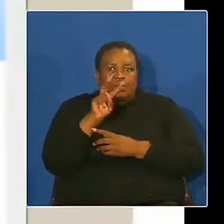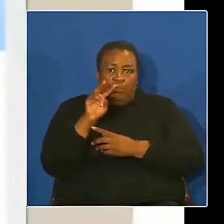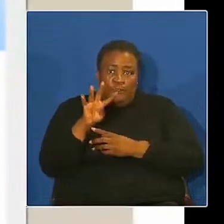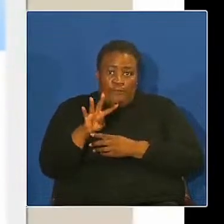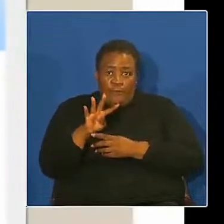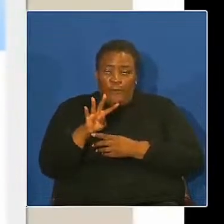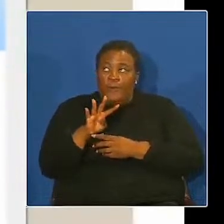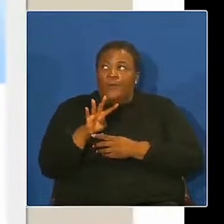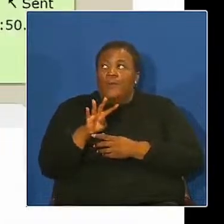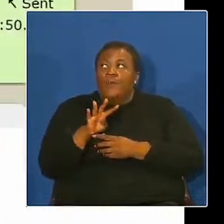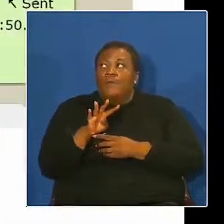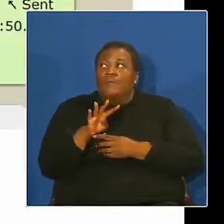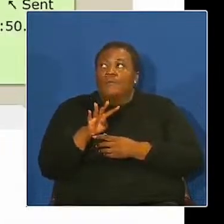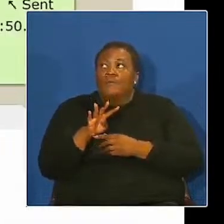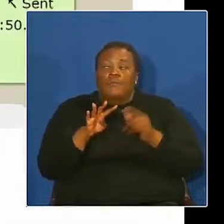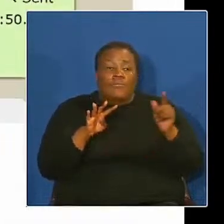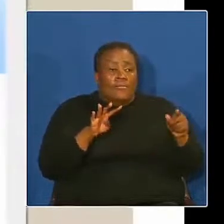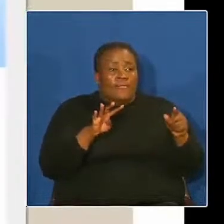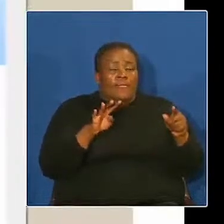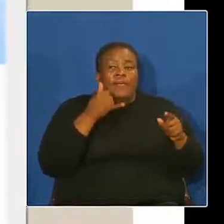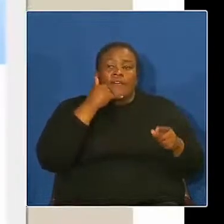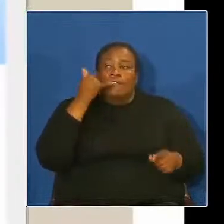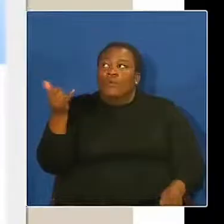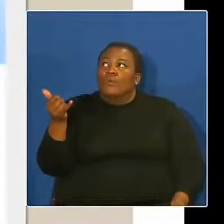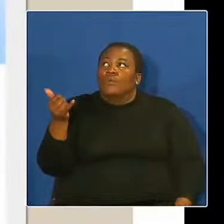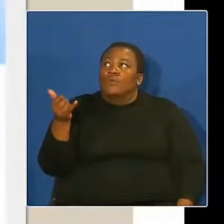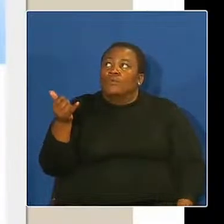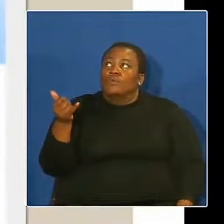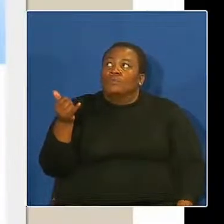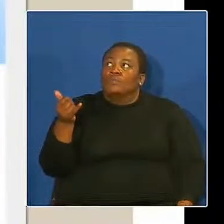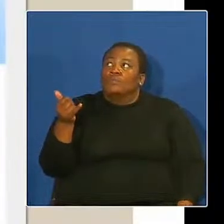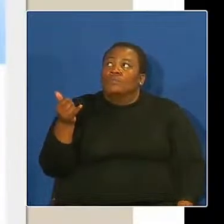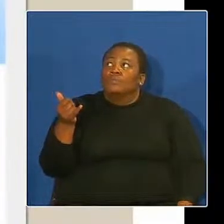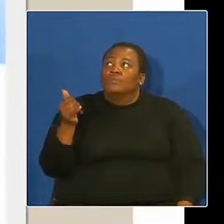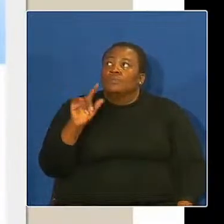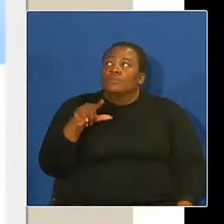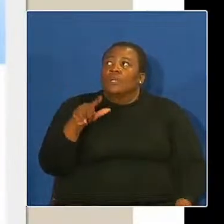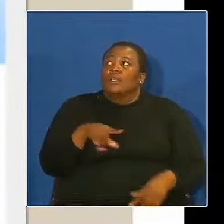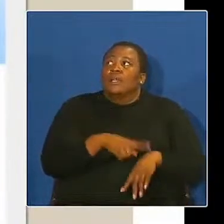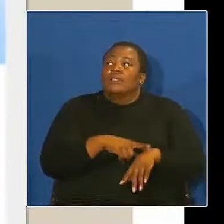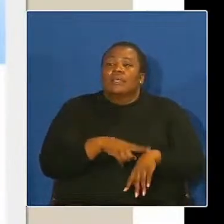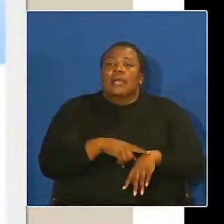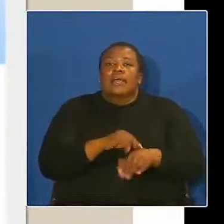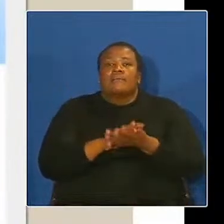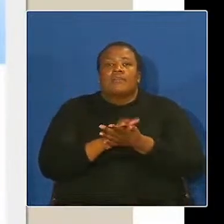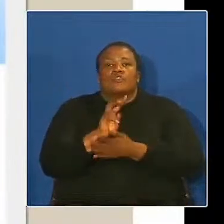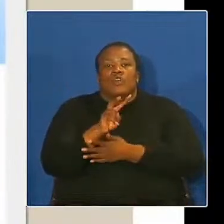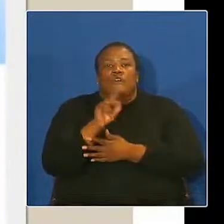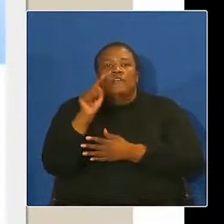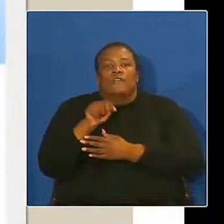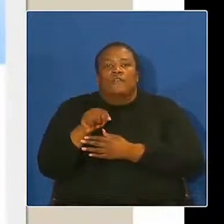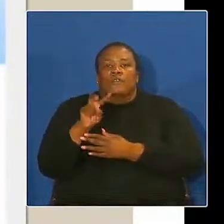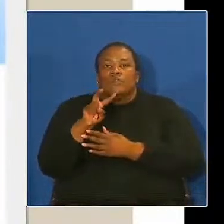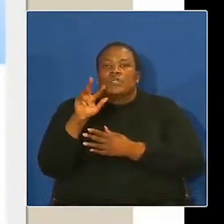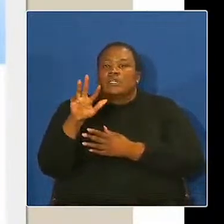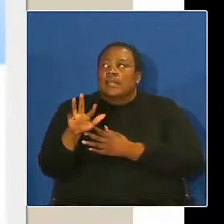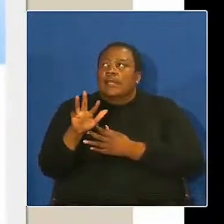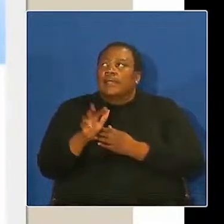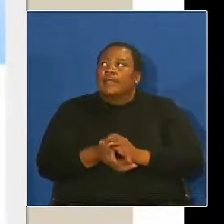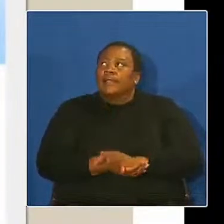with Mr. Brown Mokhotsi calling back at 12:29.